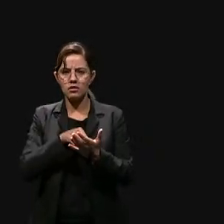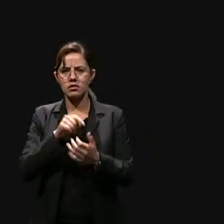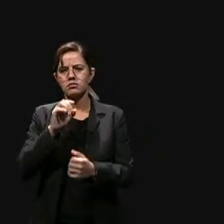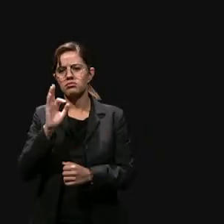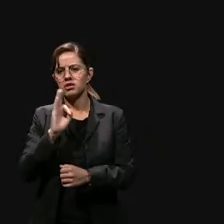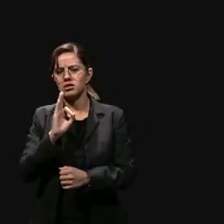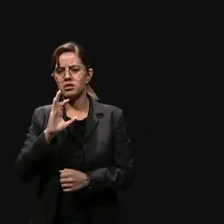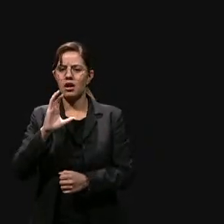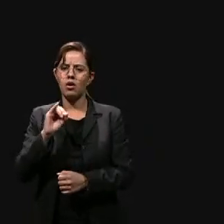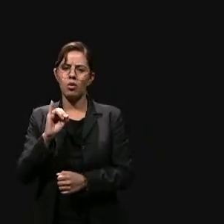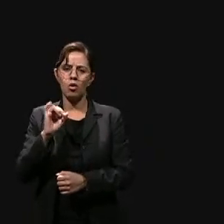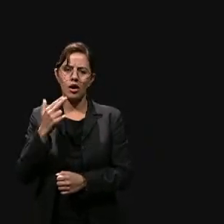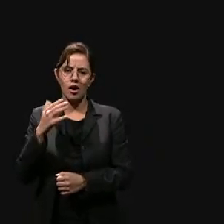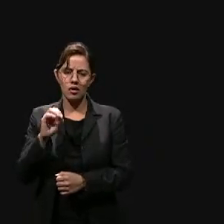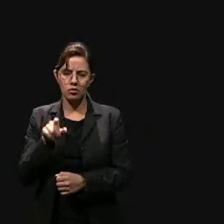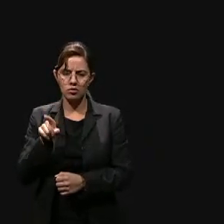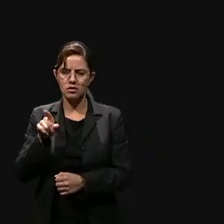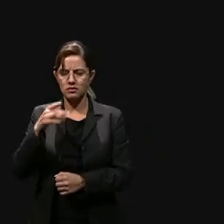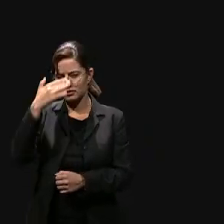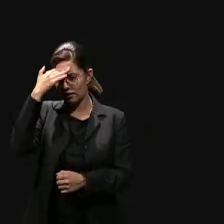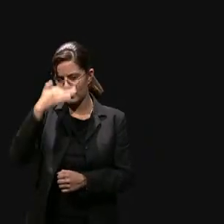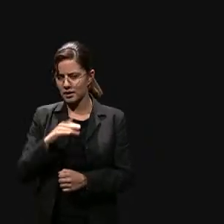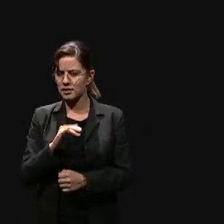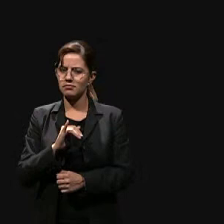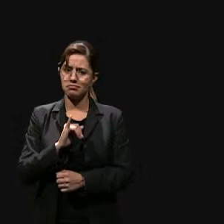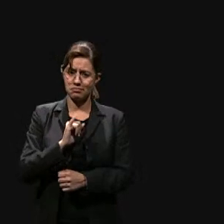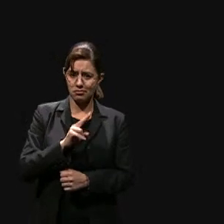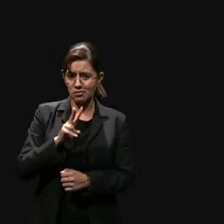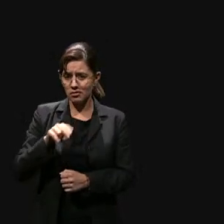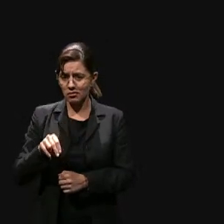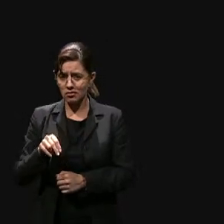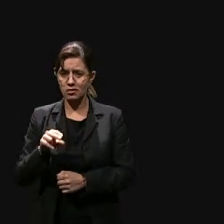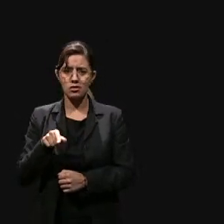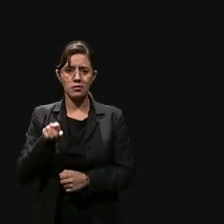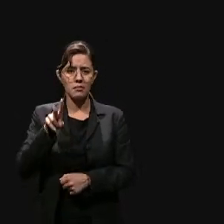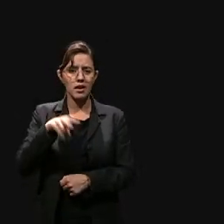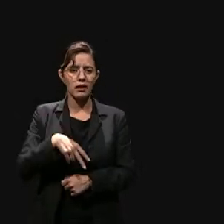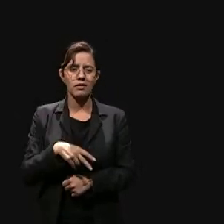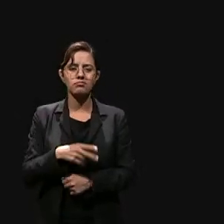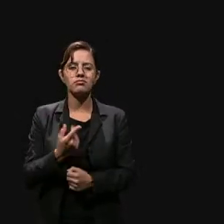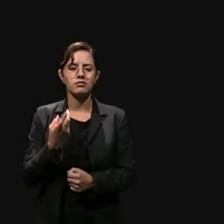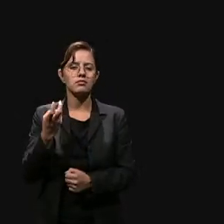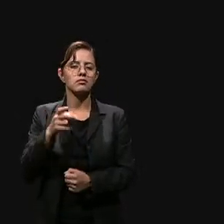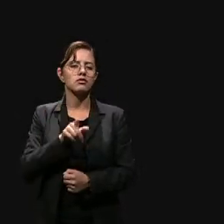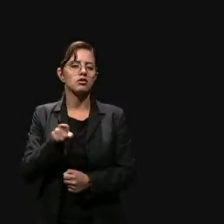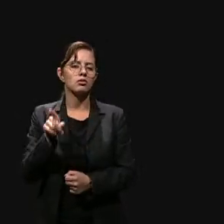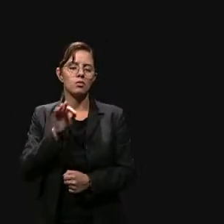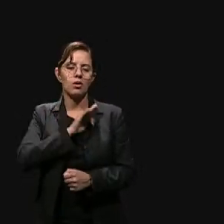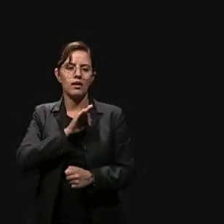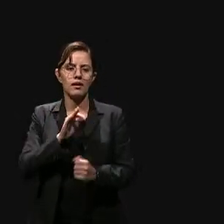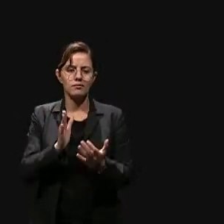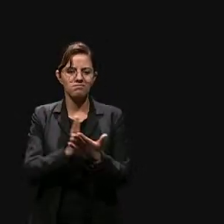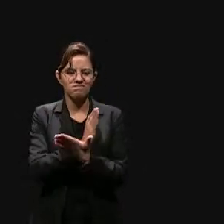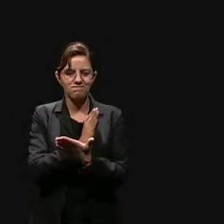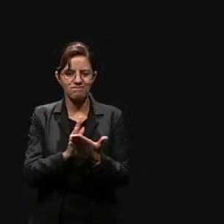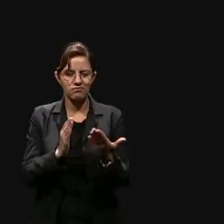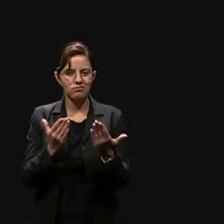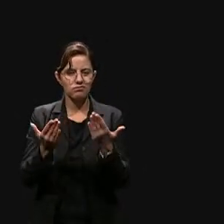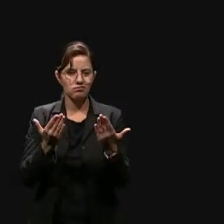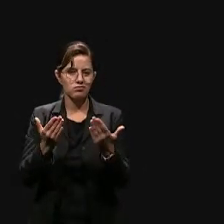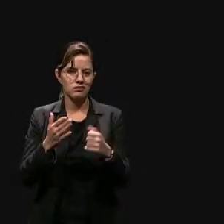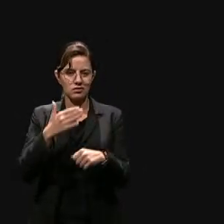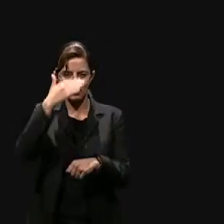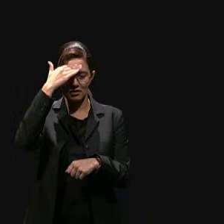know what is accurate and true so that they don't perpetuate and accelerate the mis, dis,